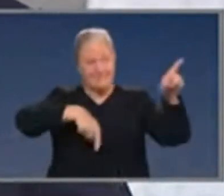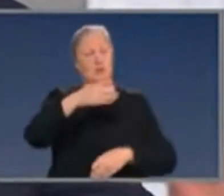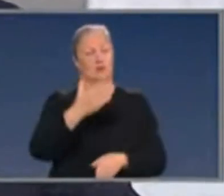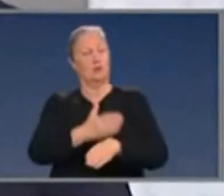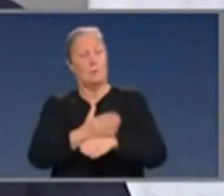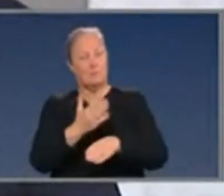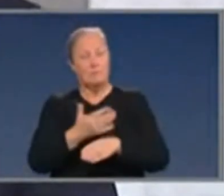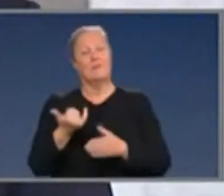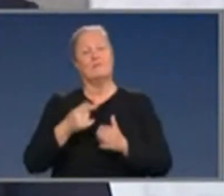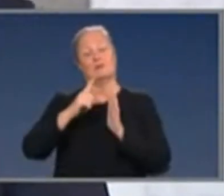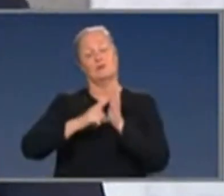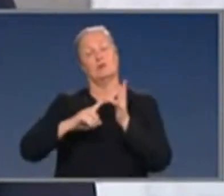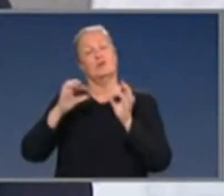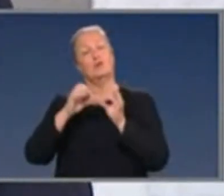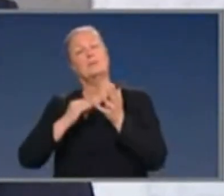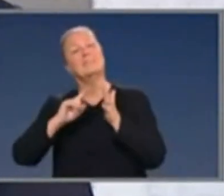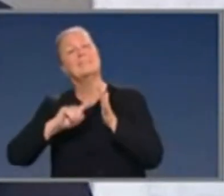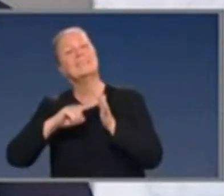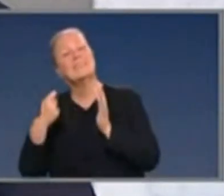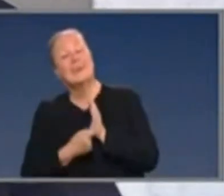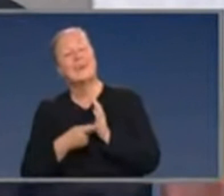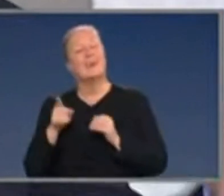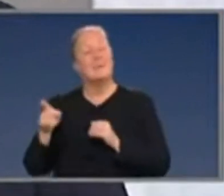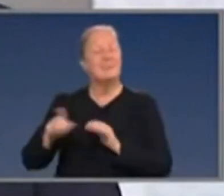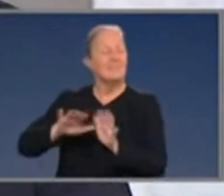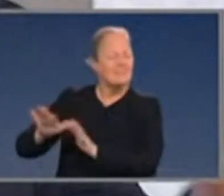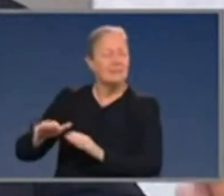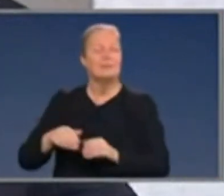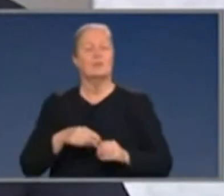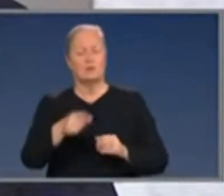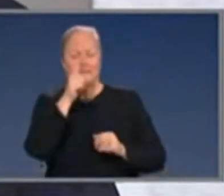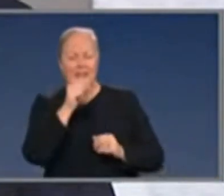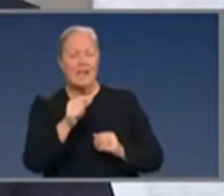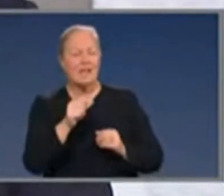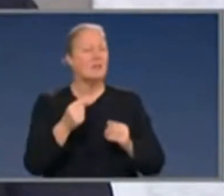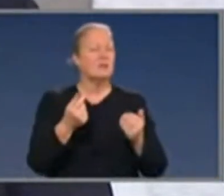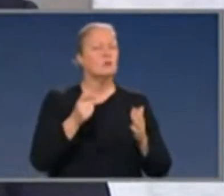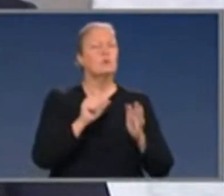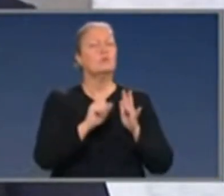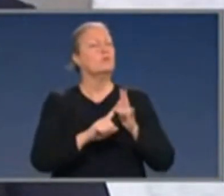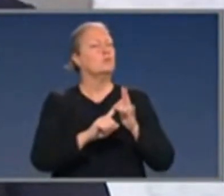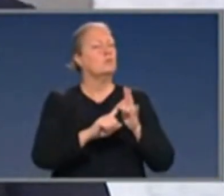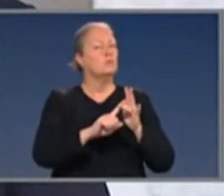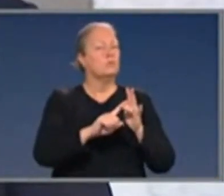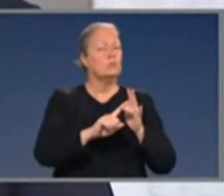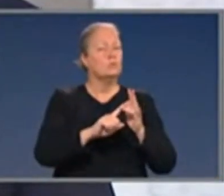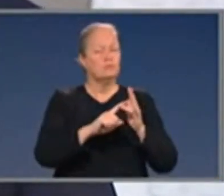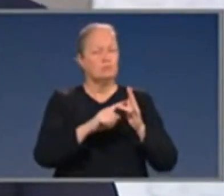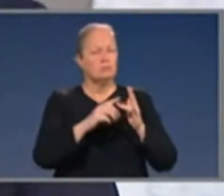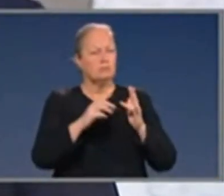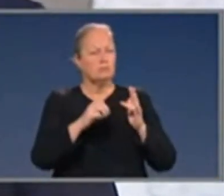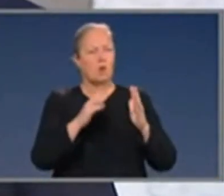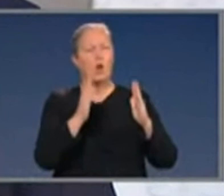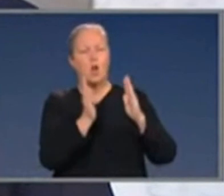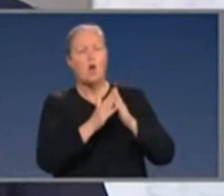provide JobSeeker, you pay cash flow support, you give the instant asset write-off, you do Home Builder, which is proving to be a tremendous success.